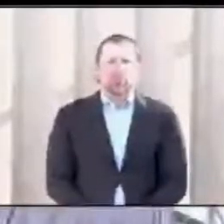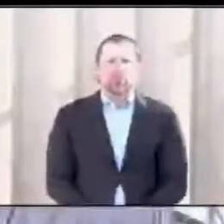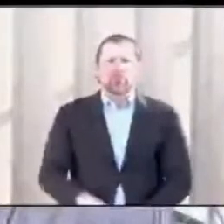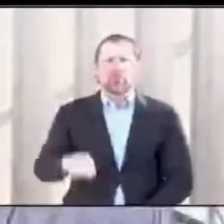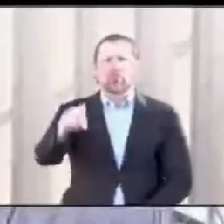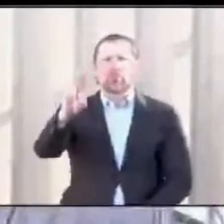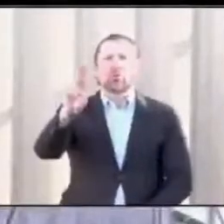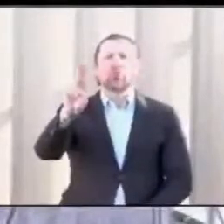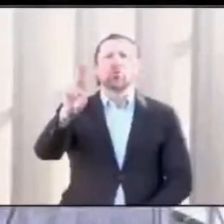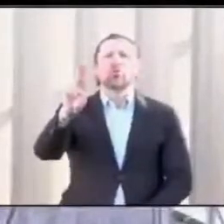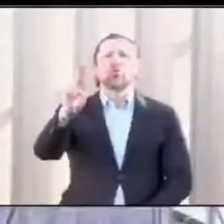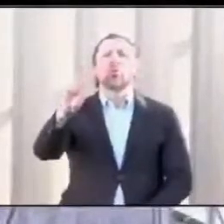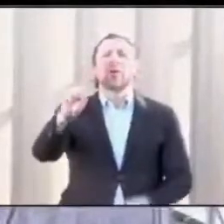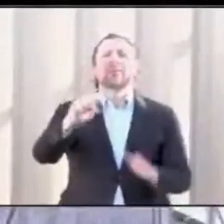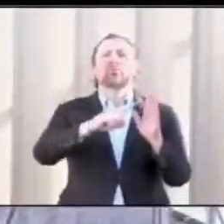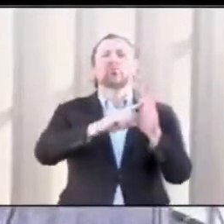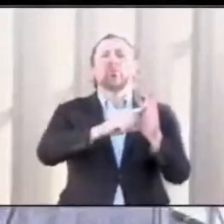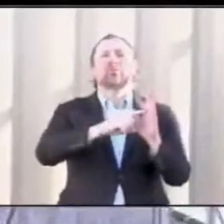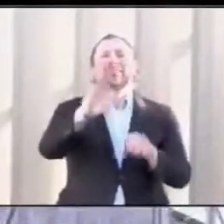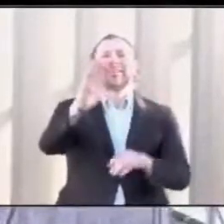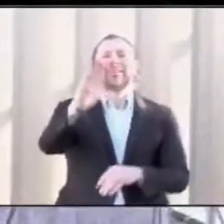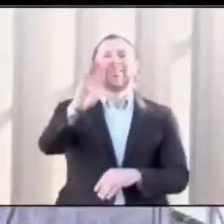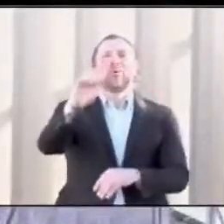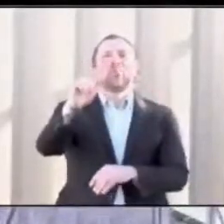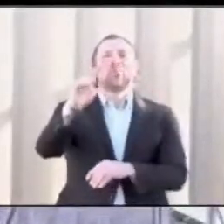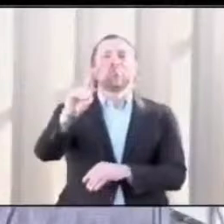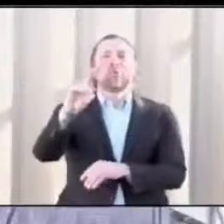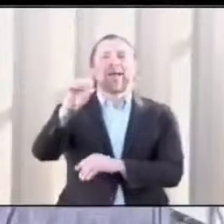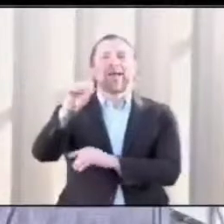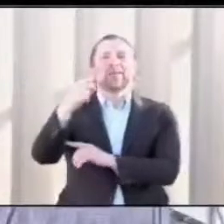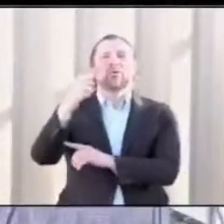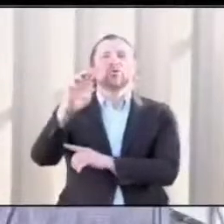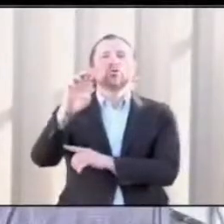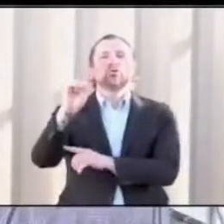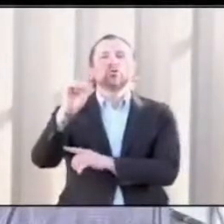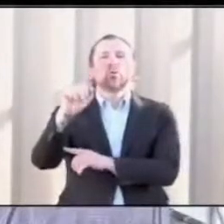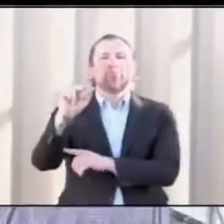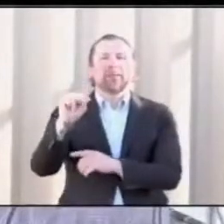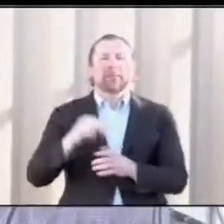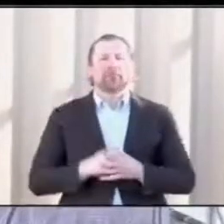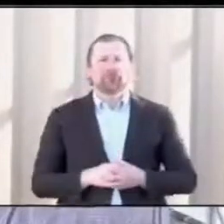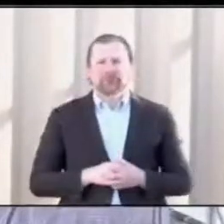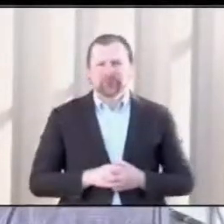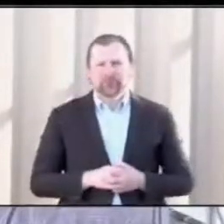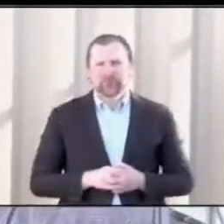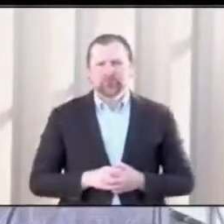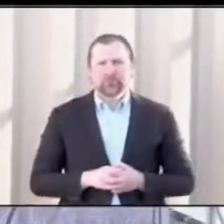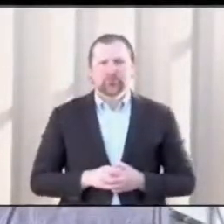United States Representative Brad Sherman.